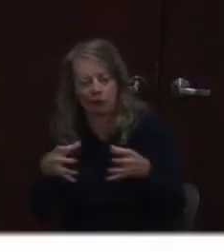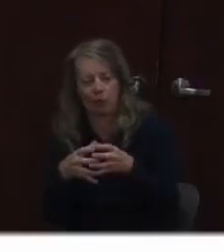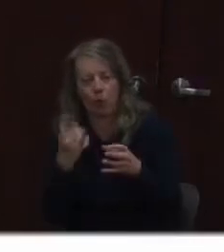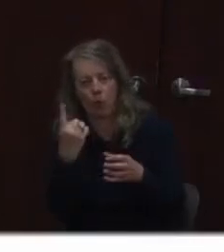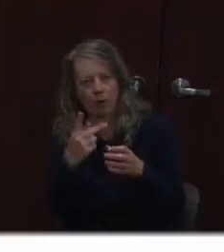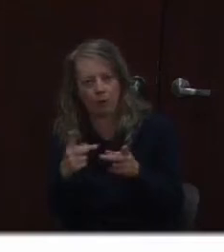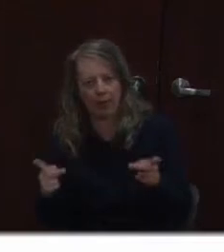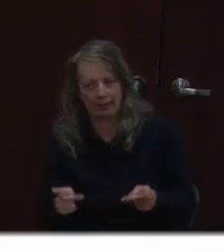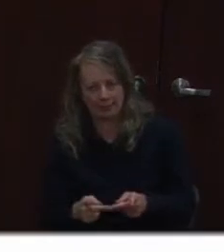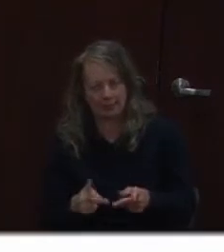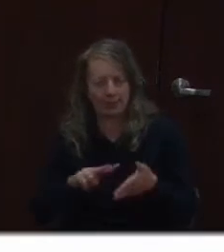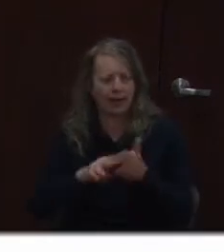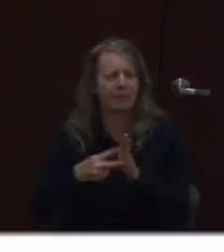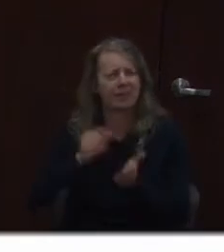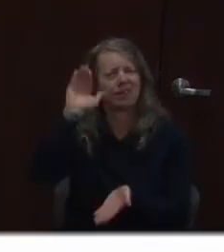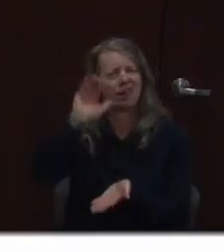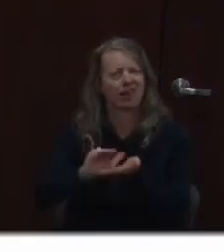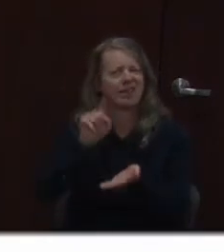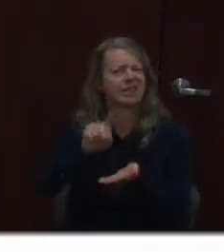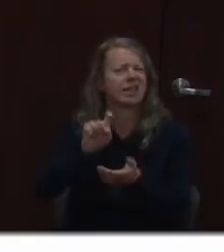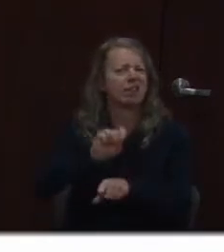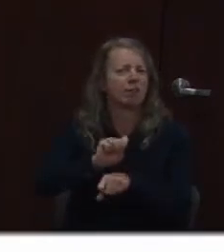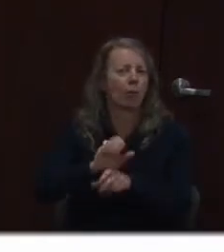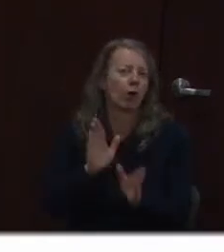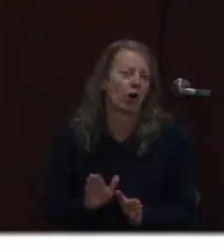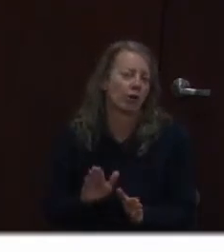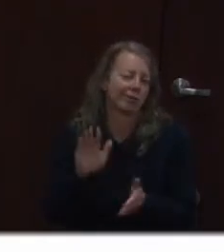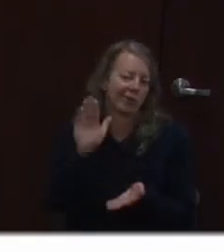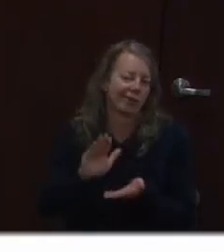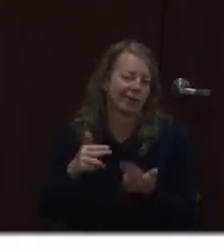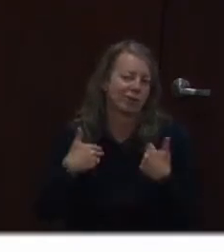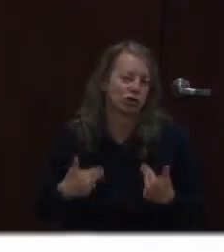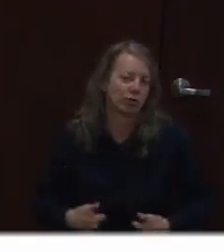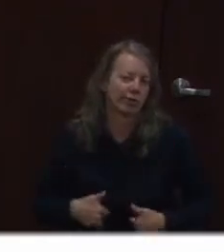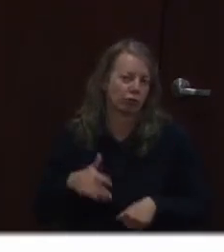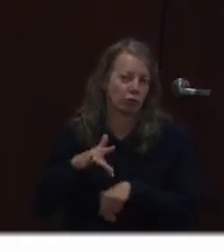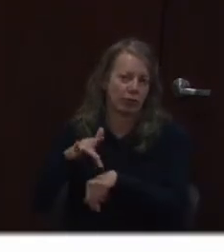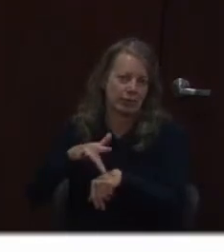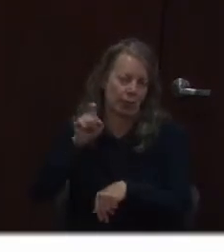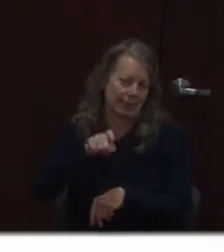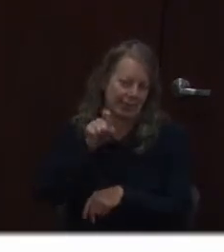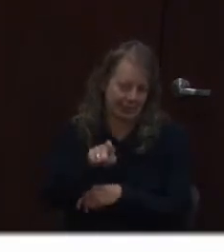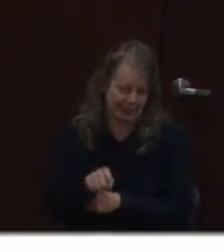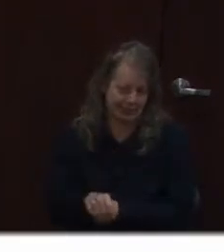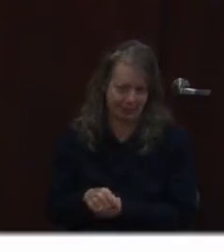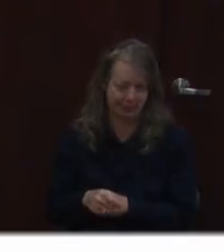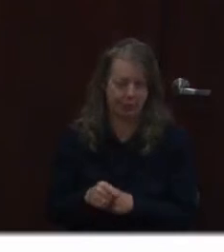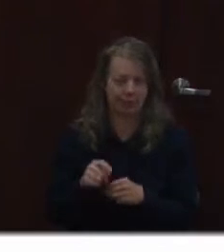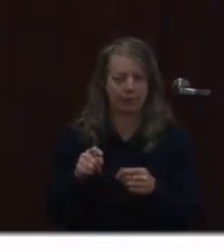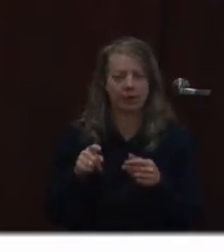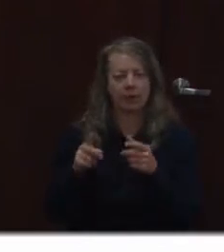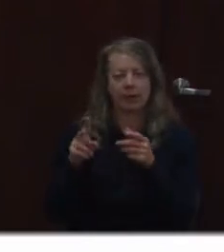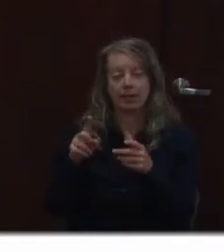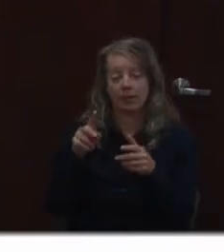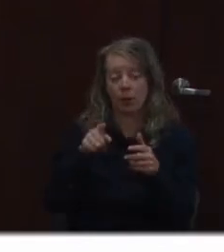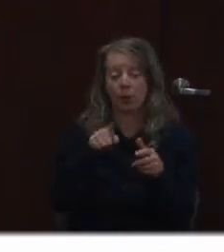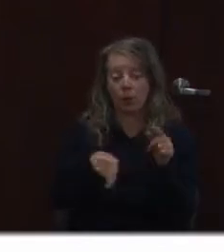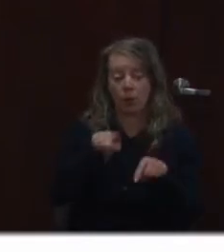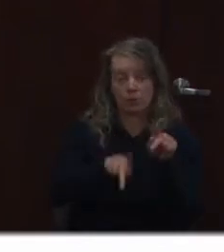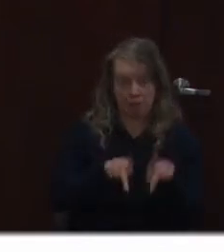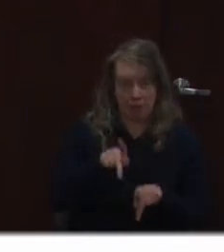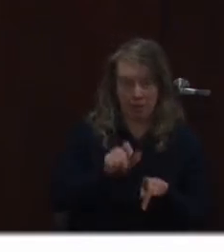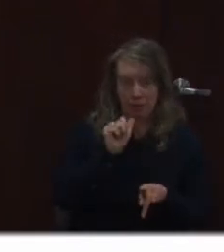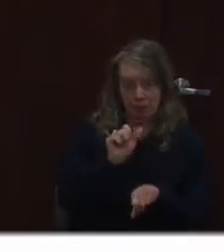will be reduced as we go from two to one site, allowing us to build on our successful outreach with